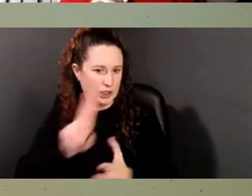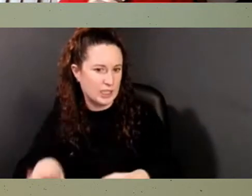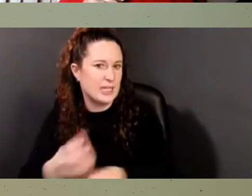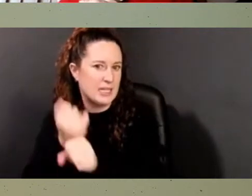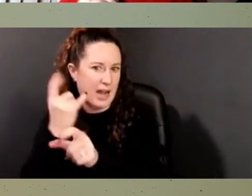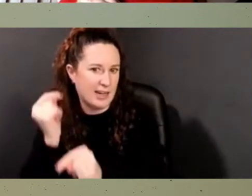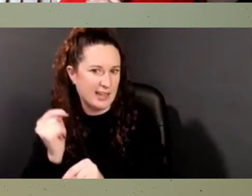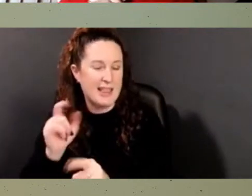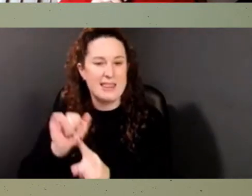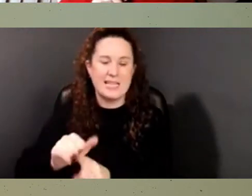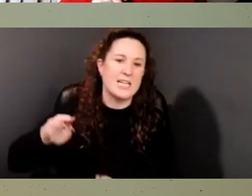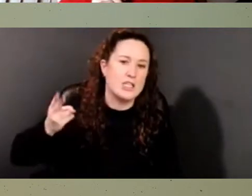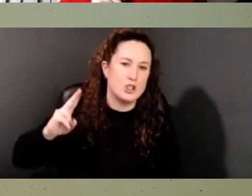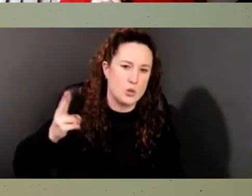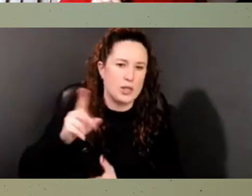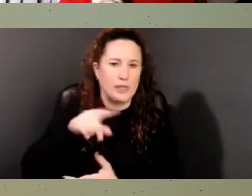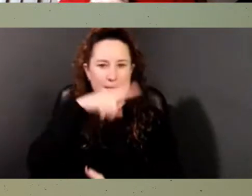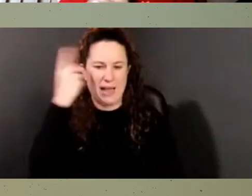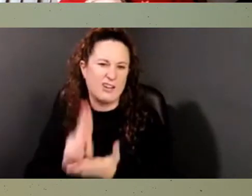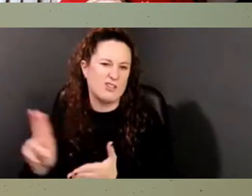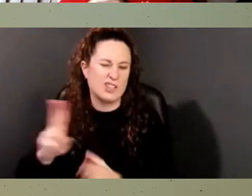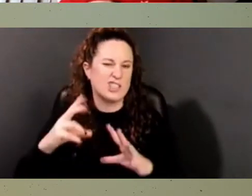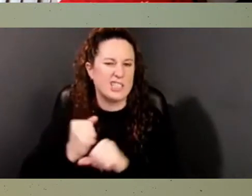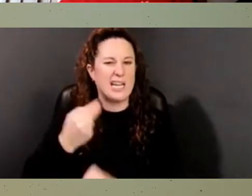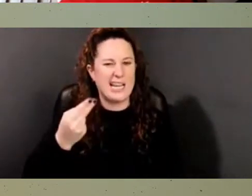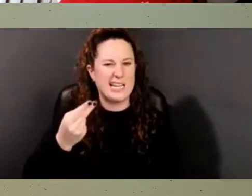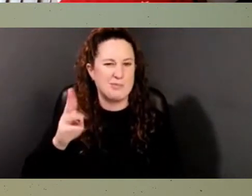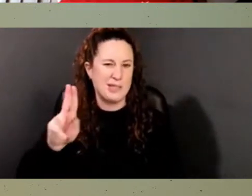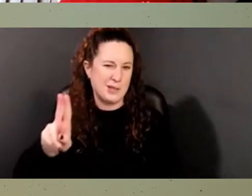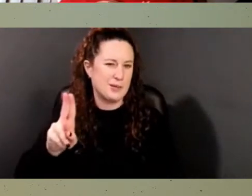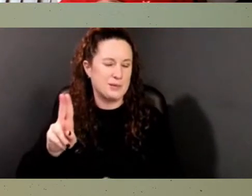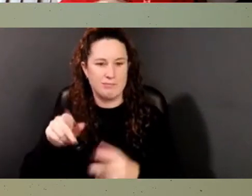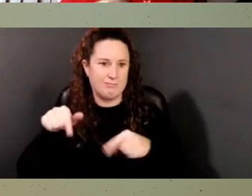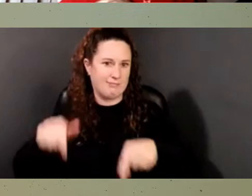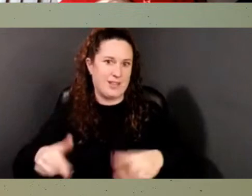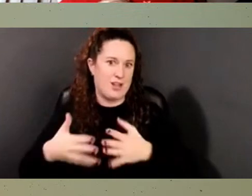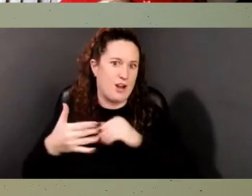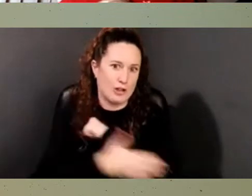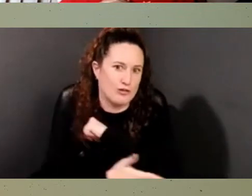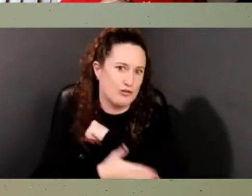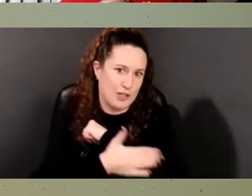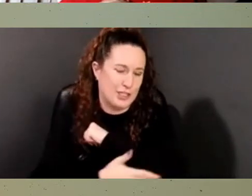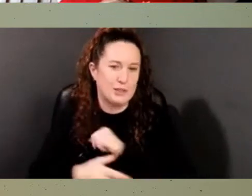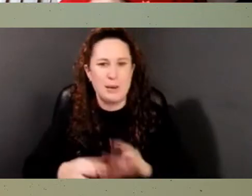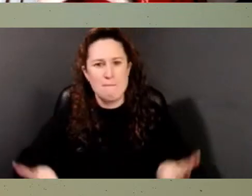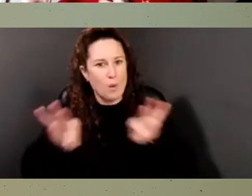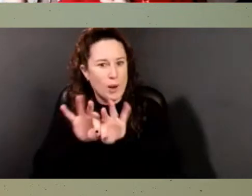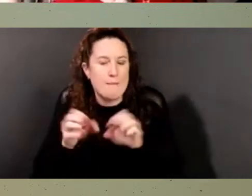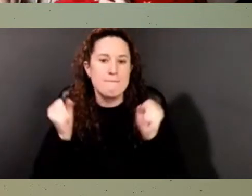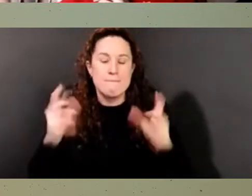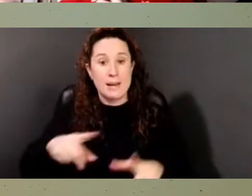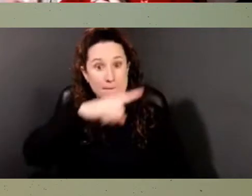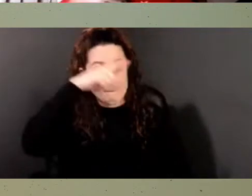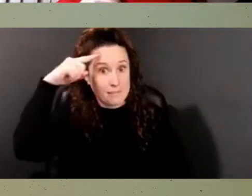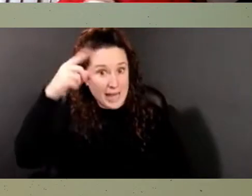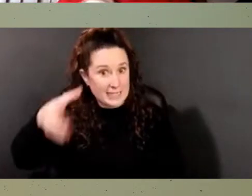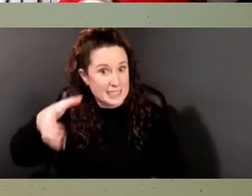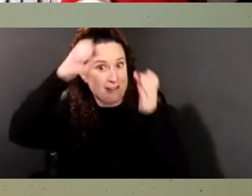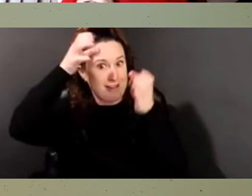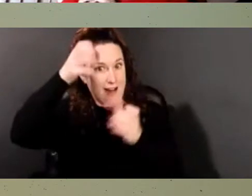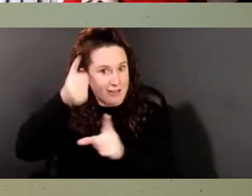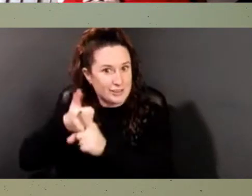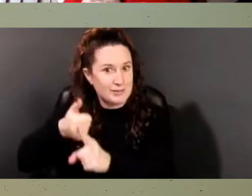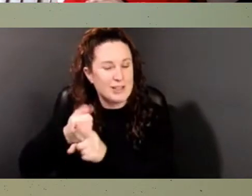Black university, and it was purposeful to have Black scholars work on this. So Michael Blakey, Dr.